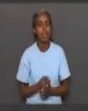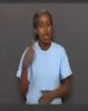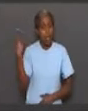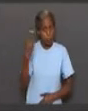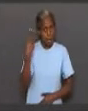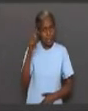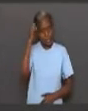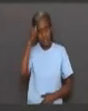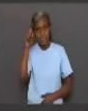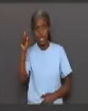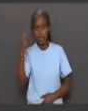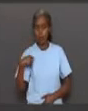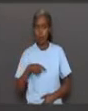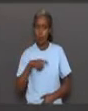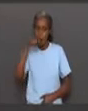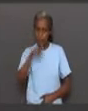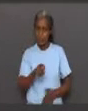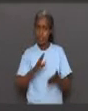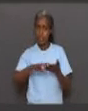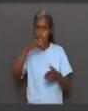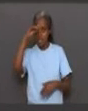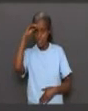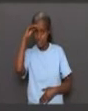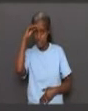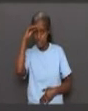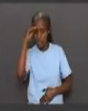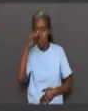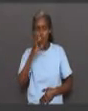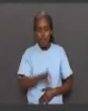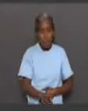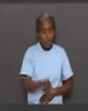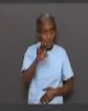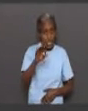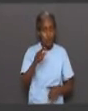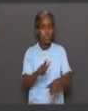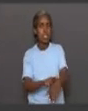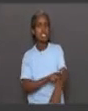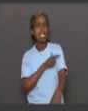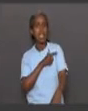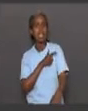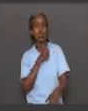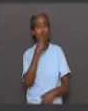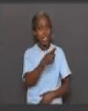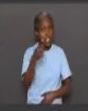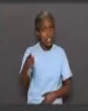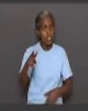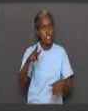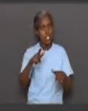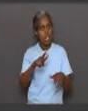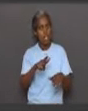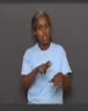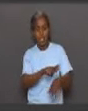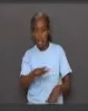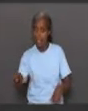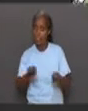Applying the theorem that we have just learned, find out the length of each line